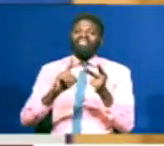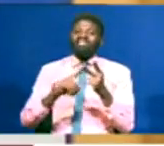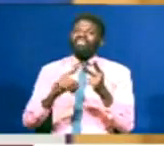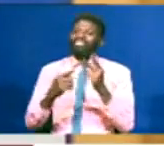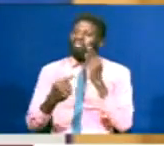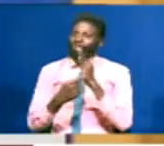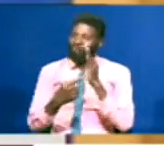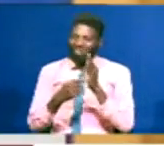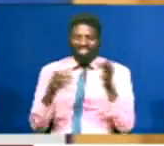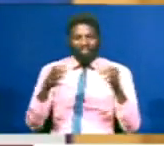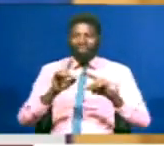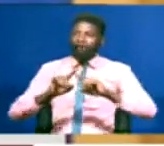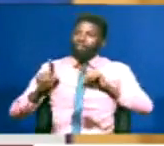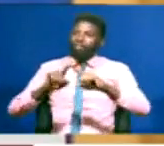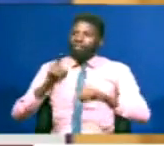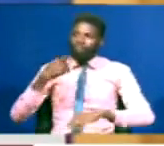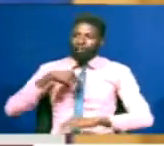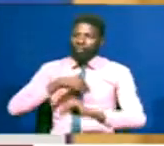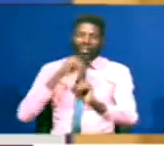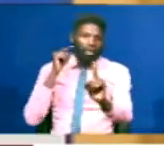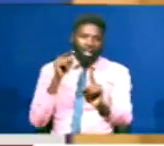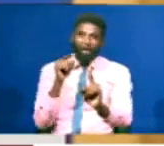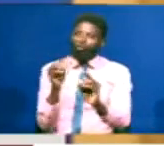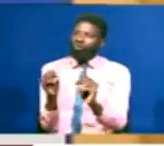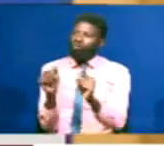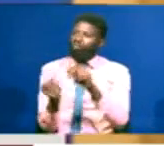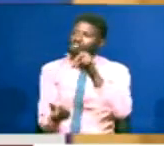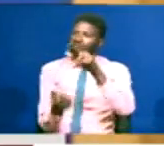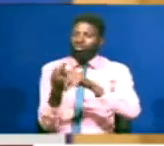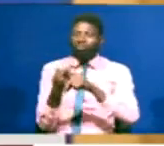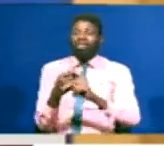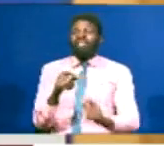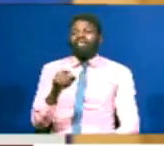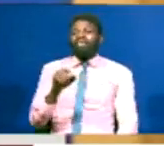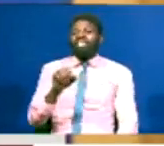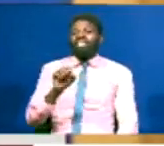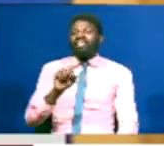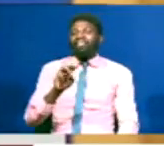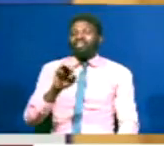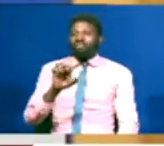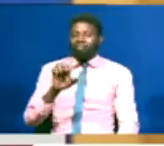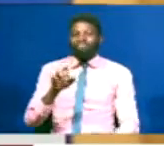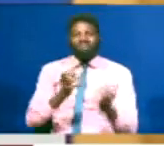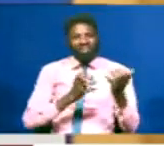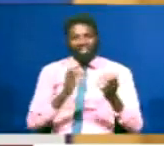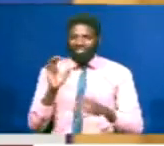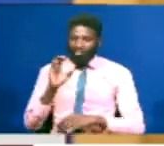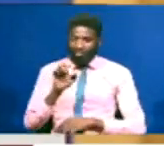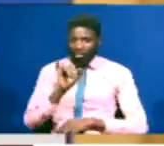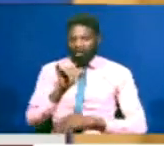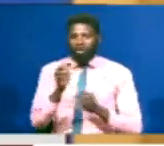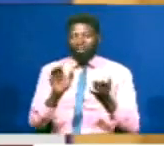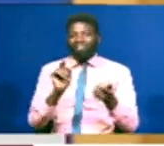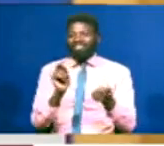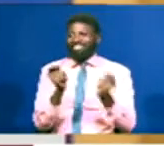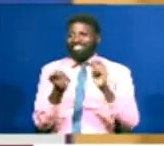what we continue to do. Solutions for SMEs, you know, business clients, commercial clients for us. So that model of change is